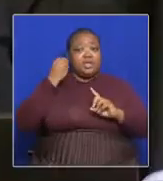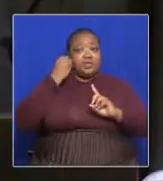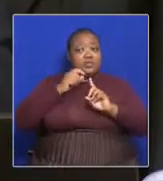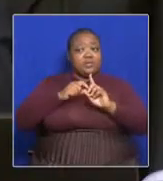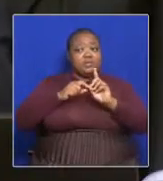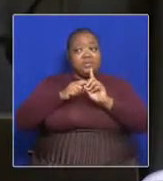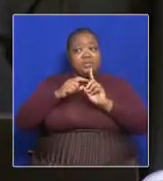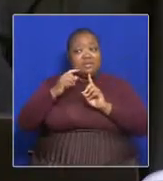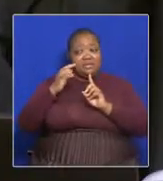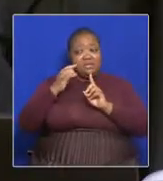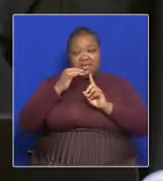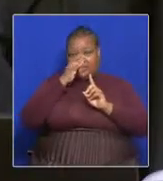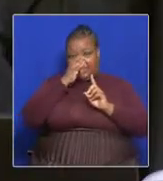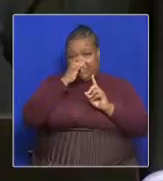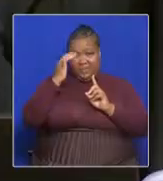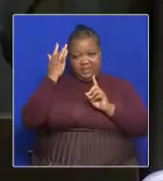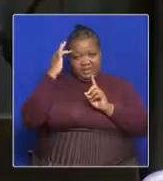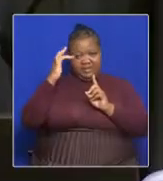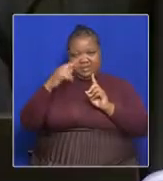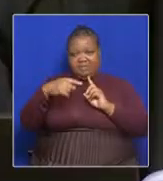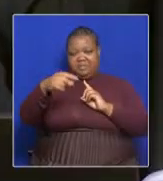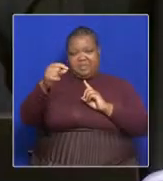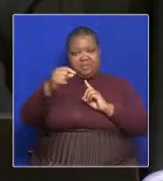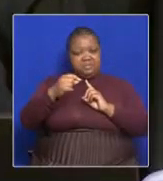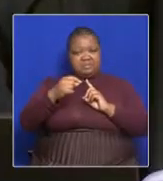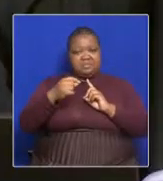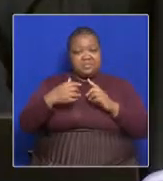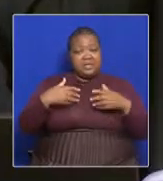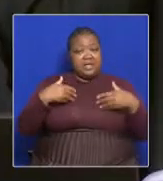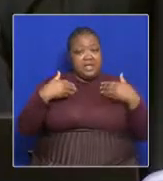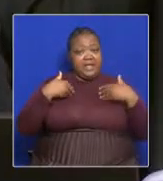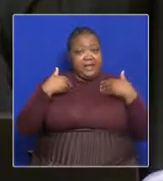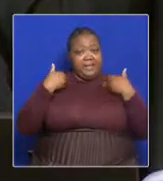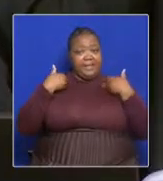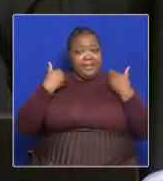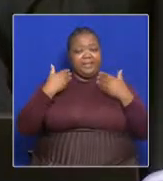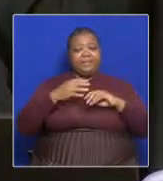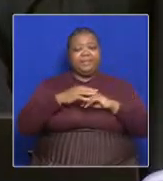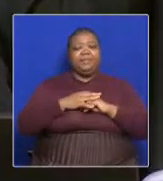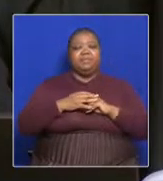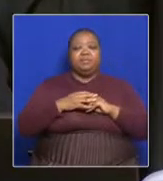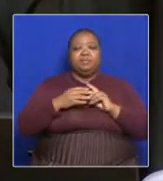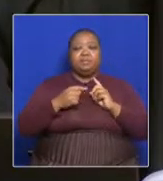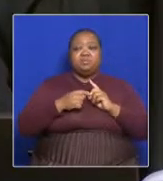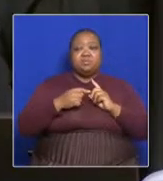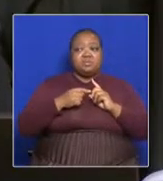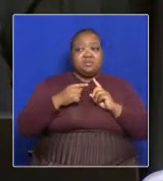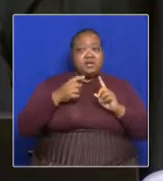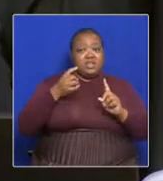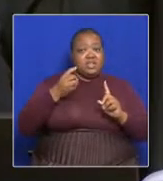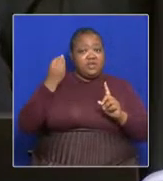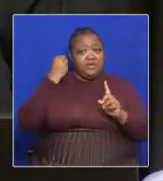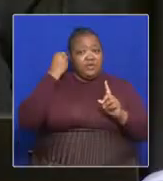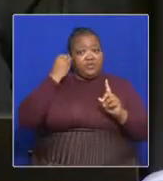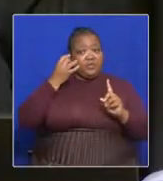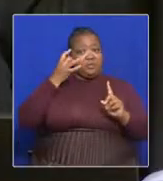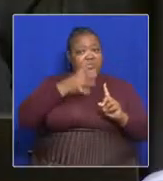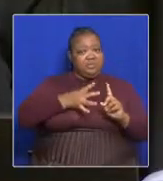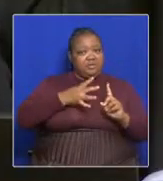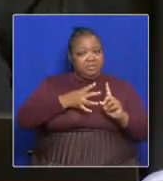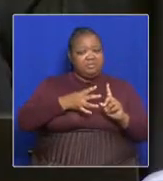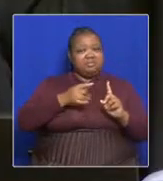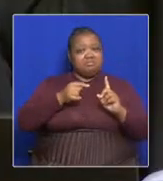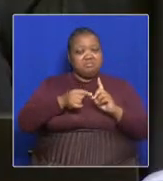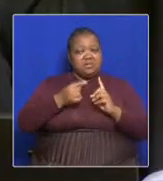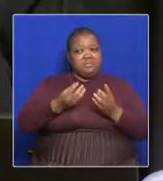He's happy that, in fact, what he had been informed was coming through. It has been found.